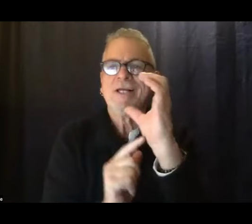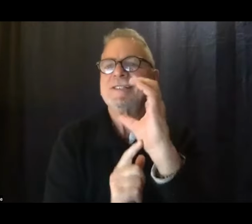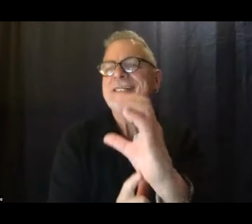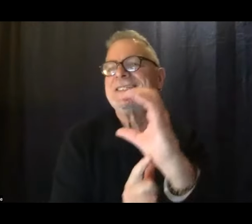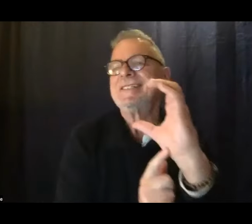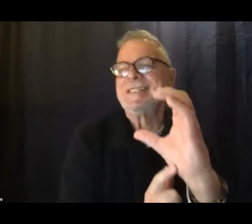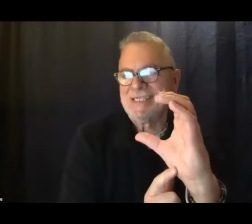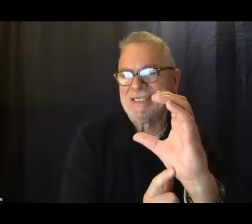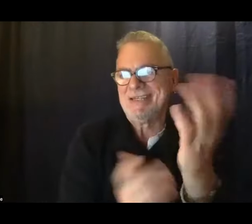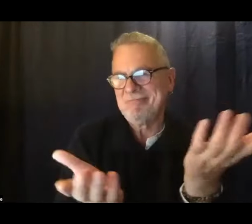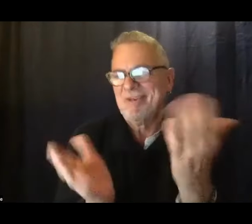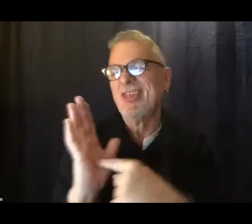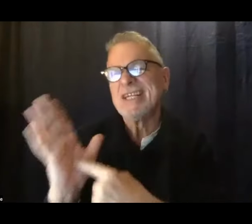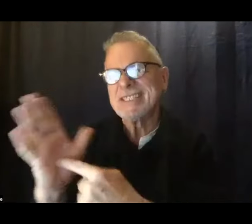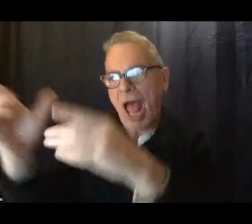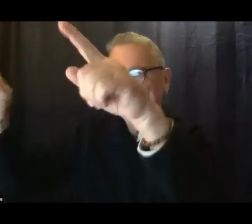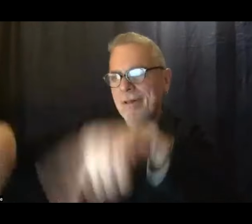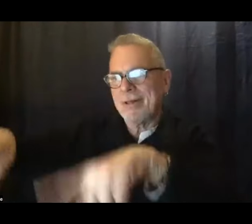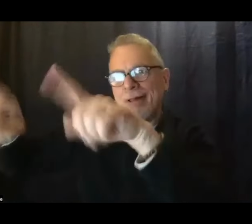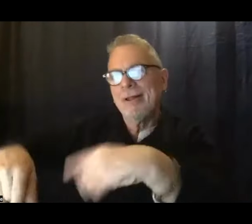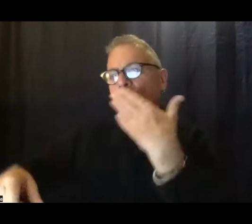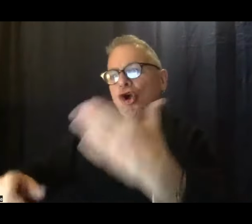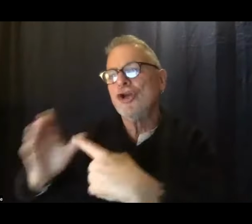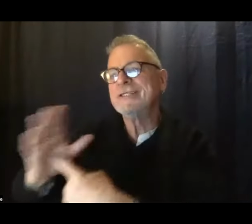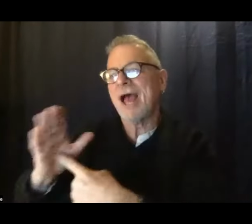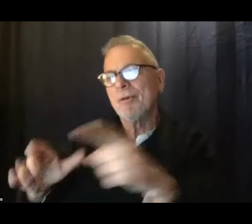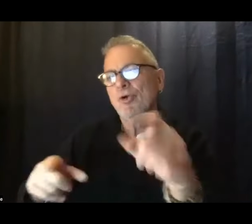So you do move the Z a little bit.